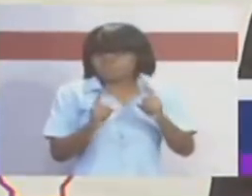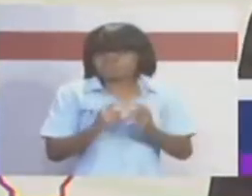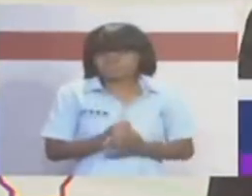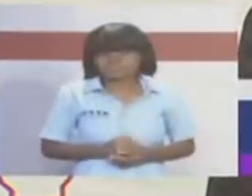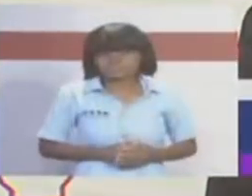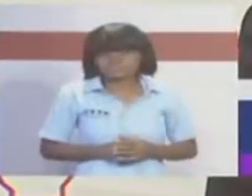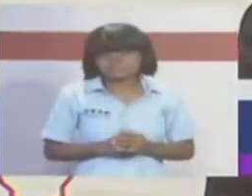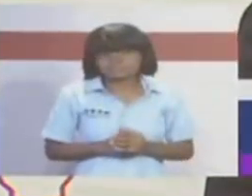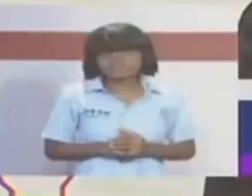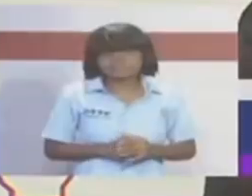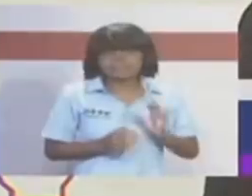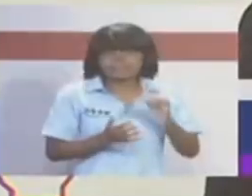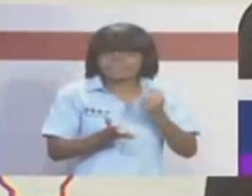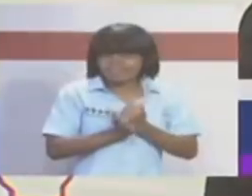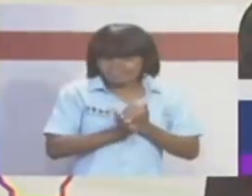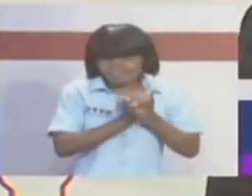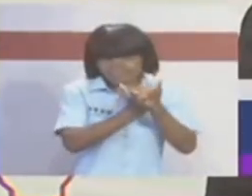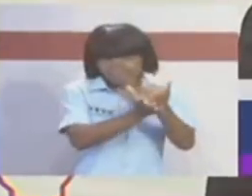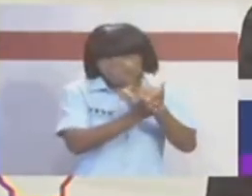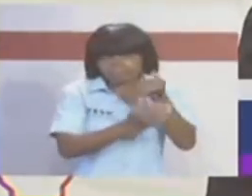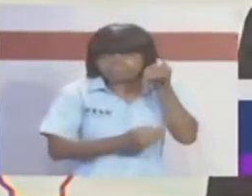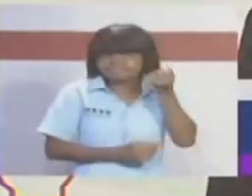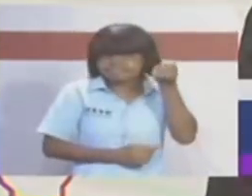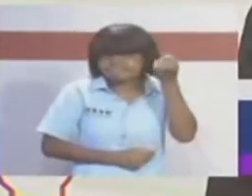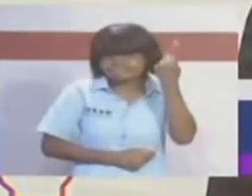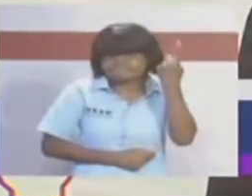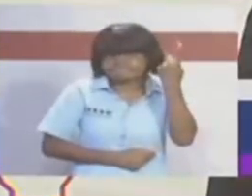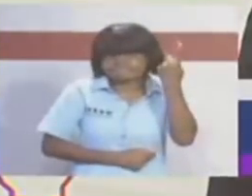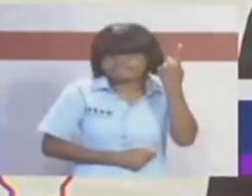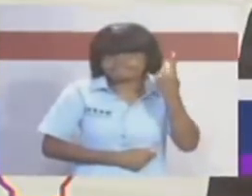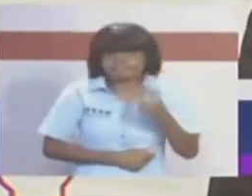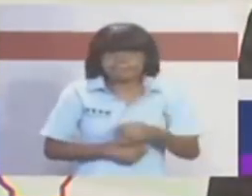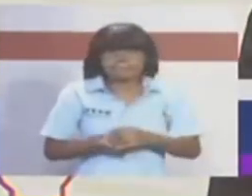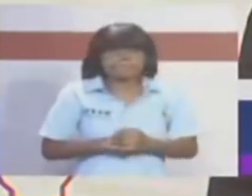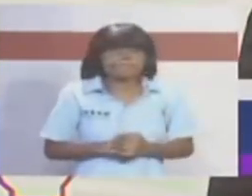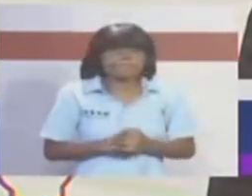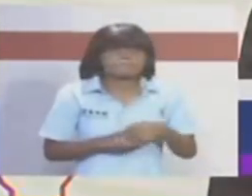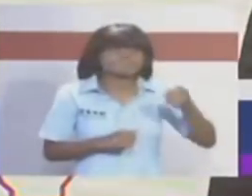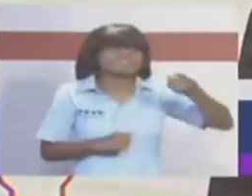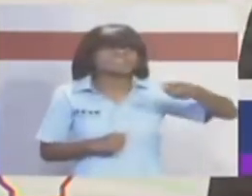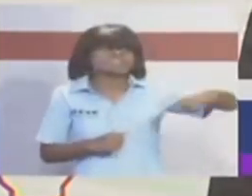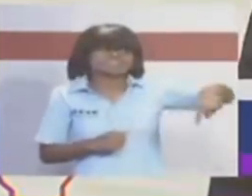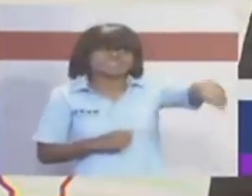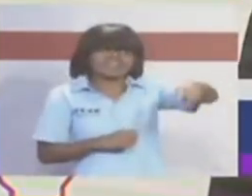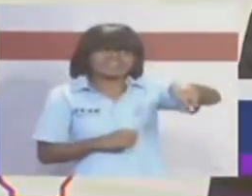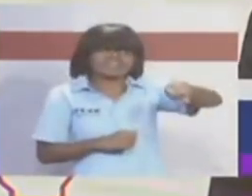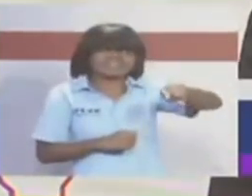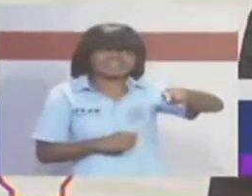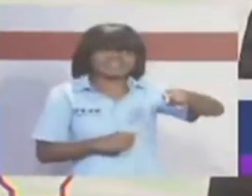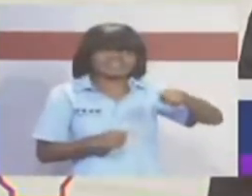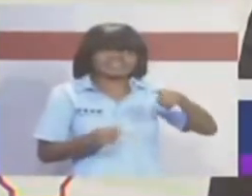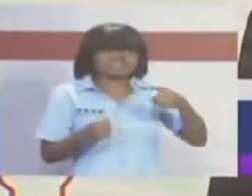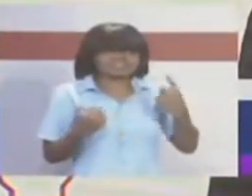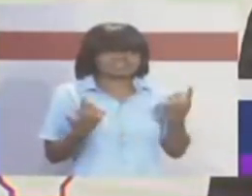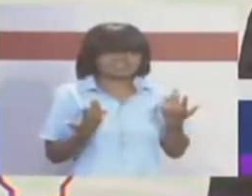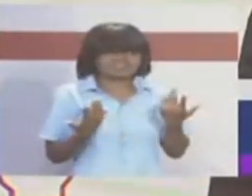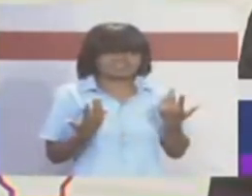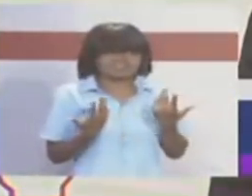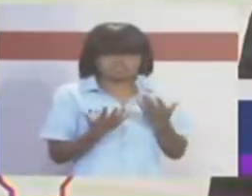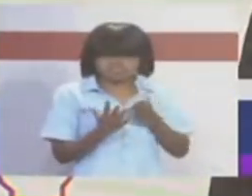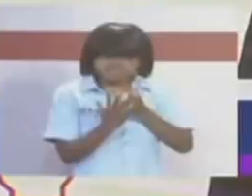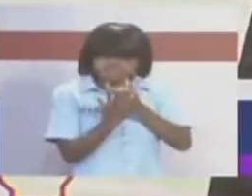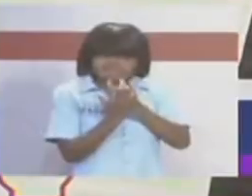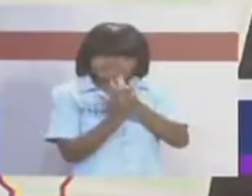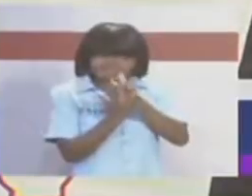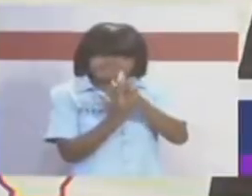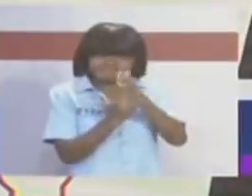to understand, especially those who pulled through. You know, they put their entire perspective